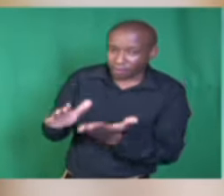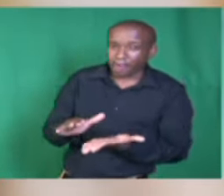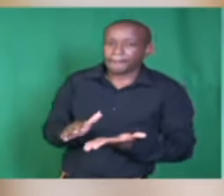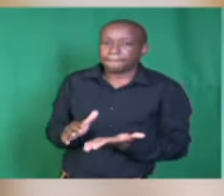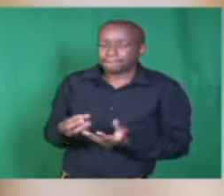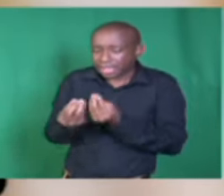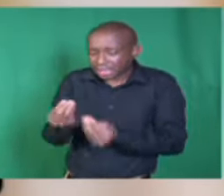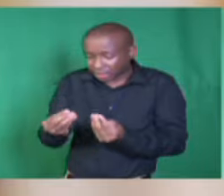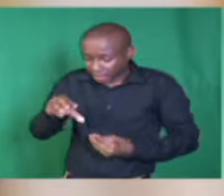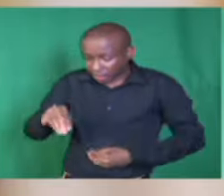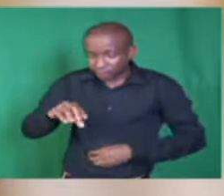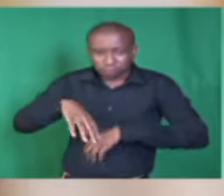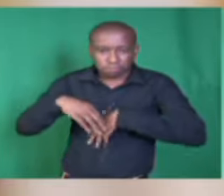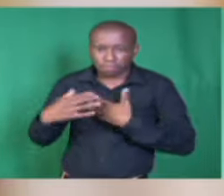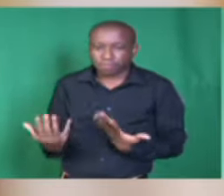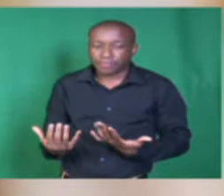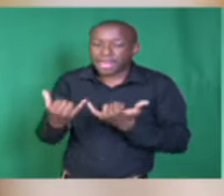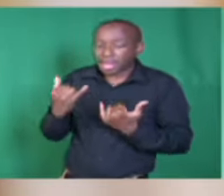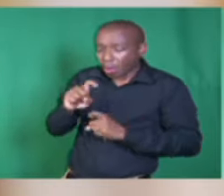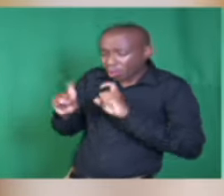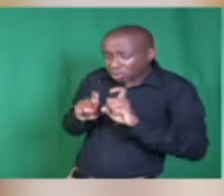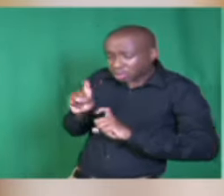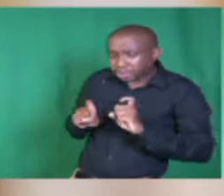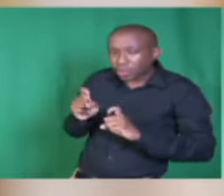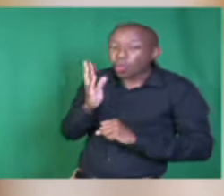having any children. And then the question is,